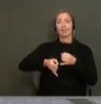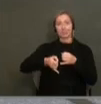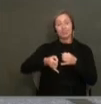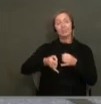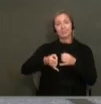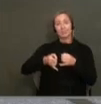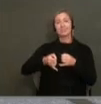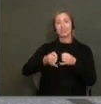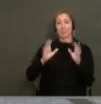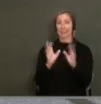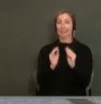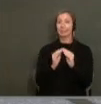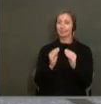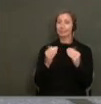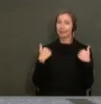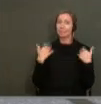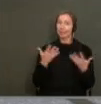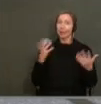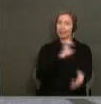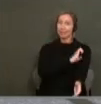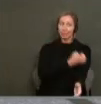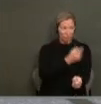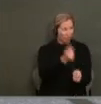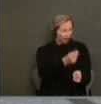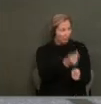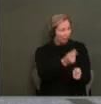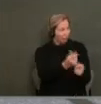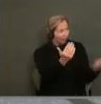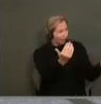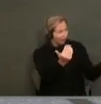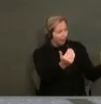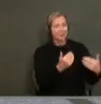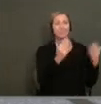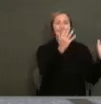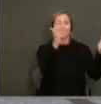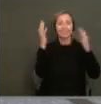energy for this last meeting. Right. Can I hear it?